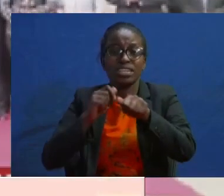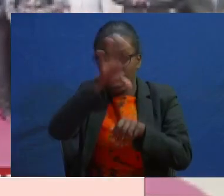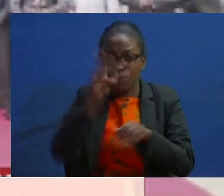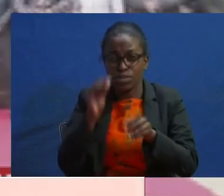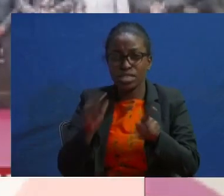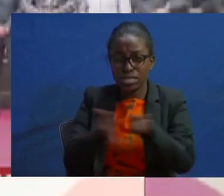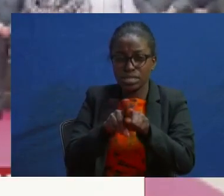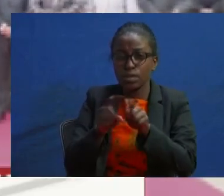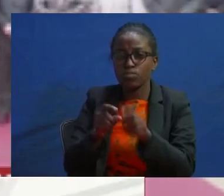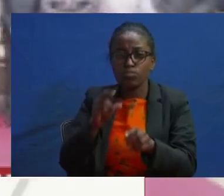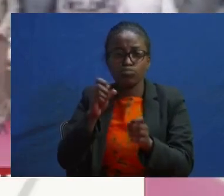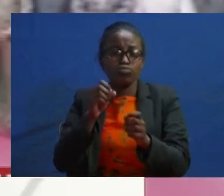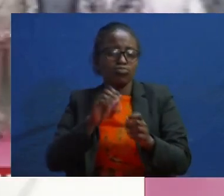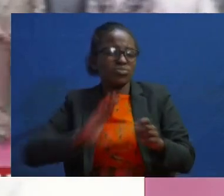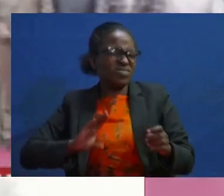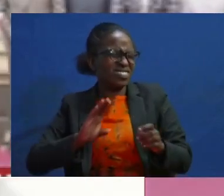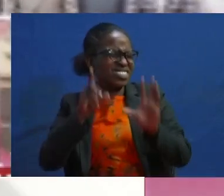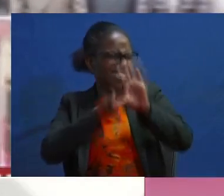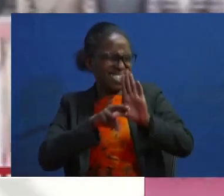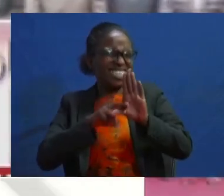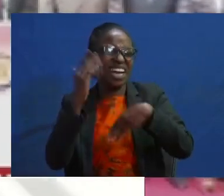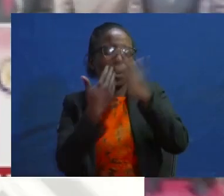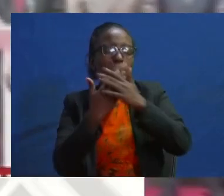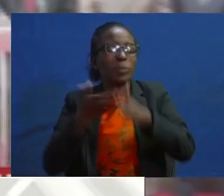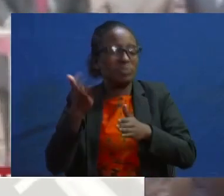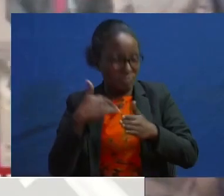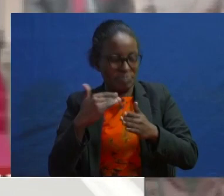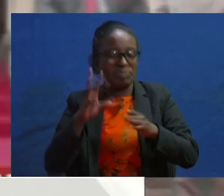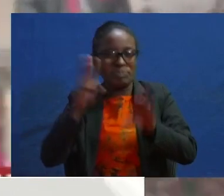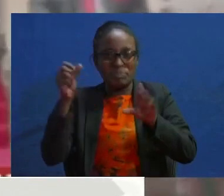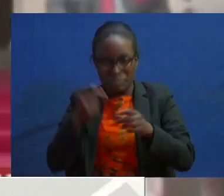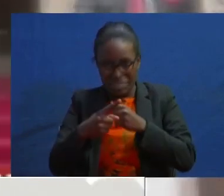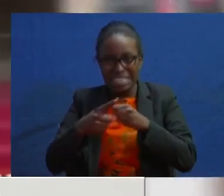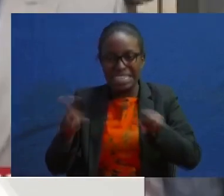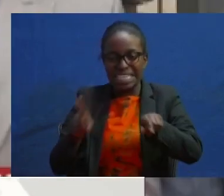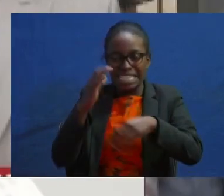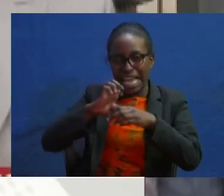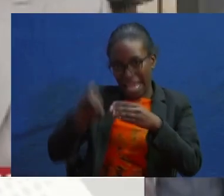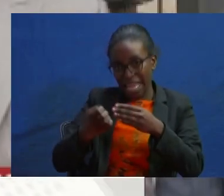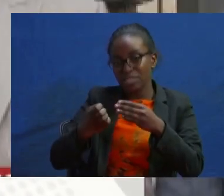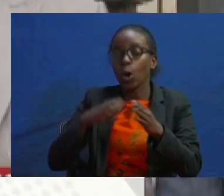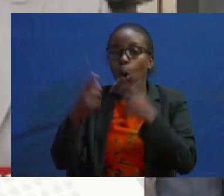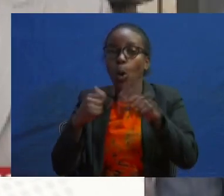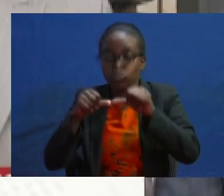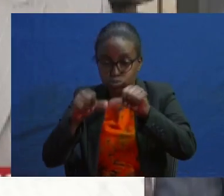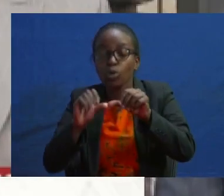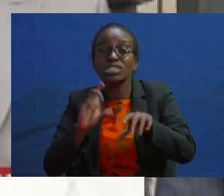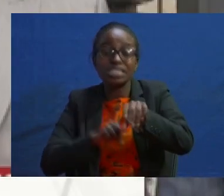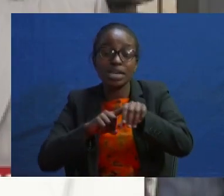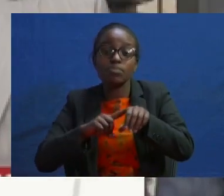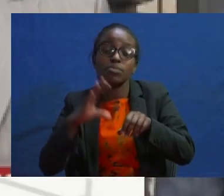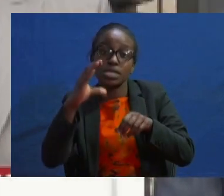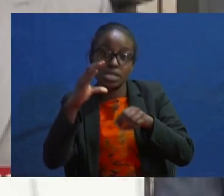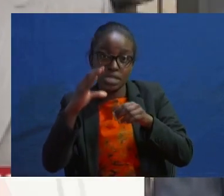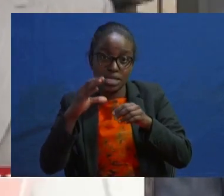chair application documents last month, Raila has assured that his exit is going to be progressive because any candidate for the